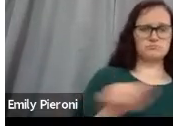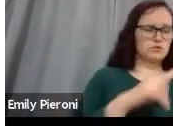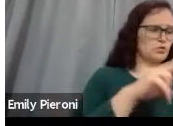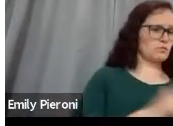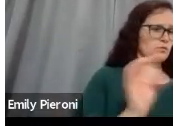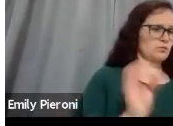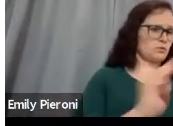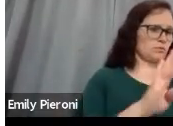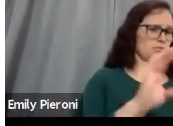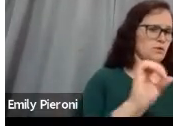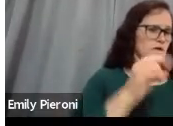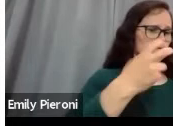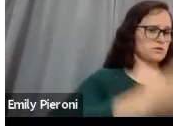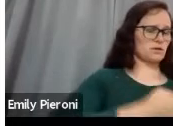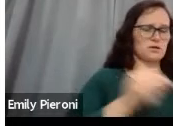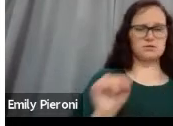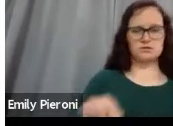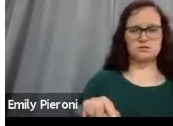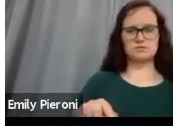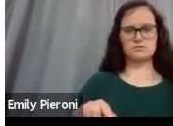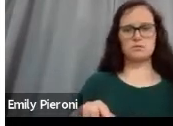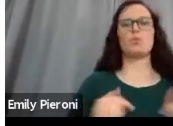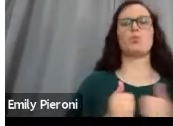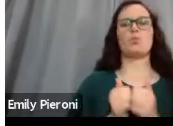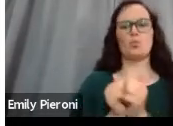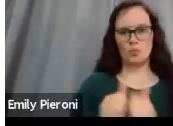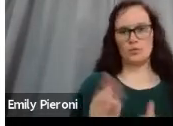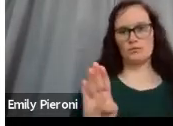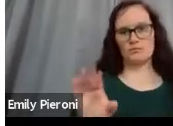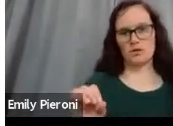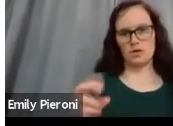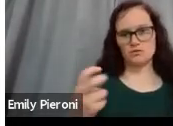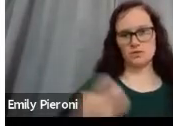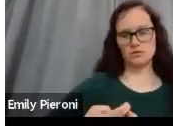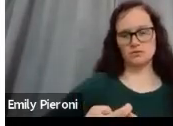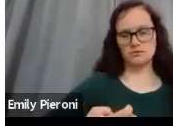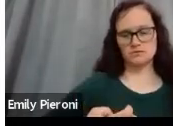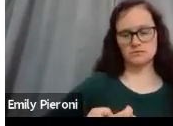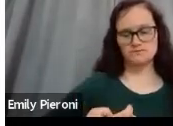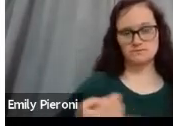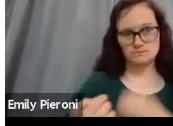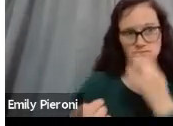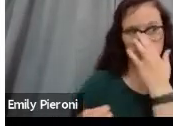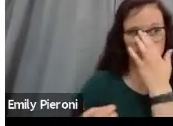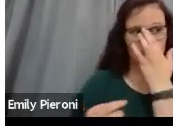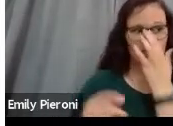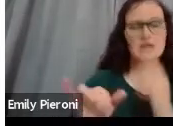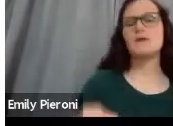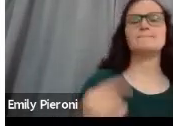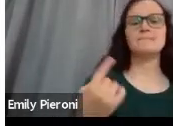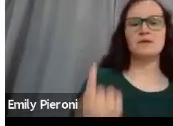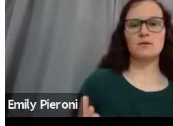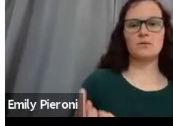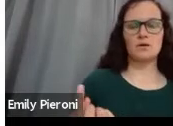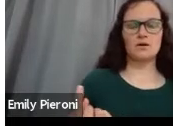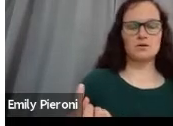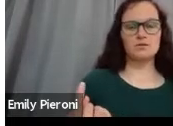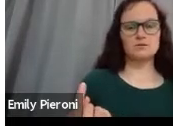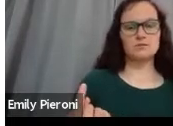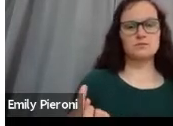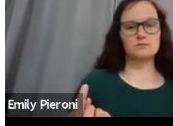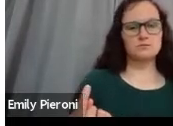lead. Salinity increased a little bit. This would be the one main factor of applying any manure, not